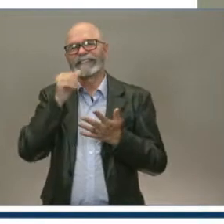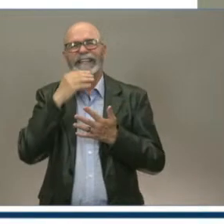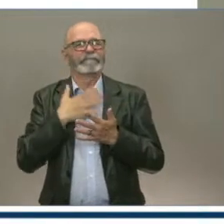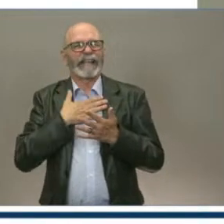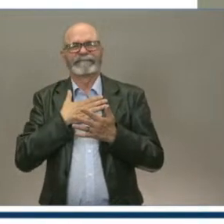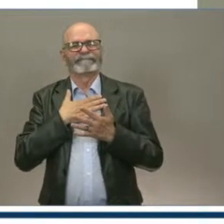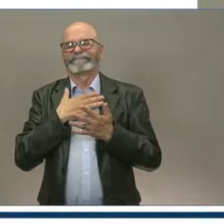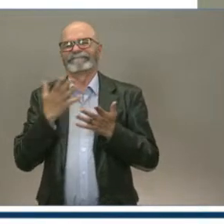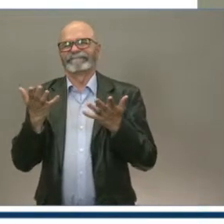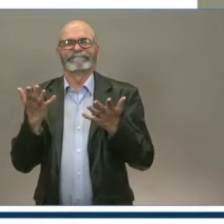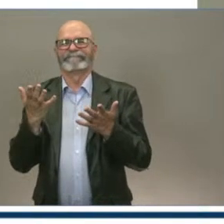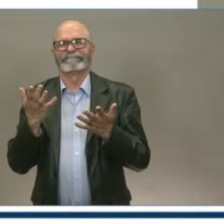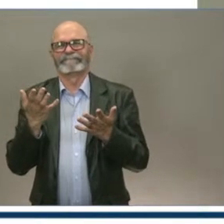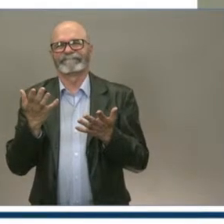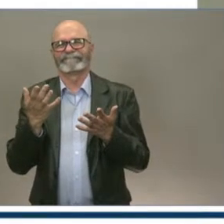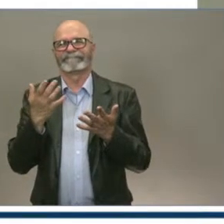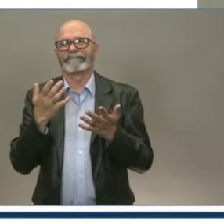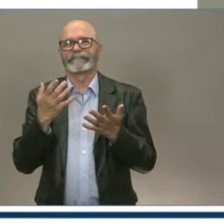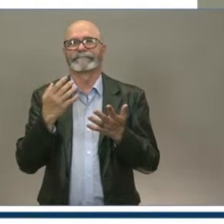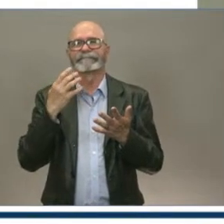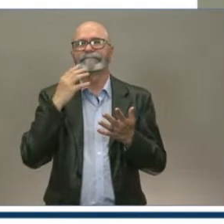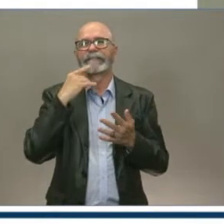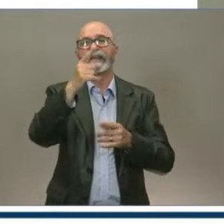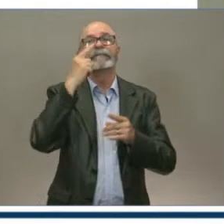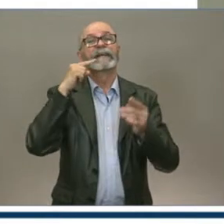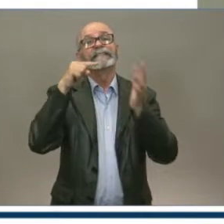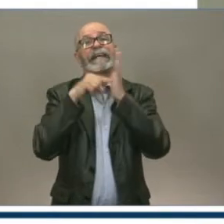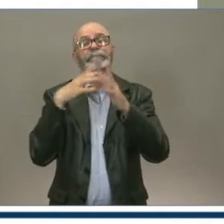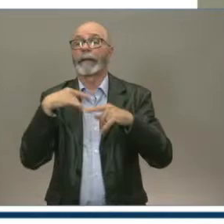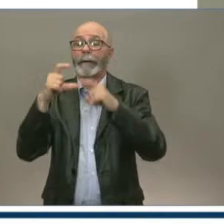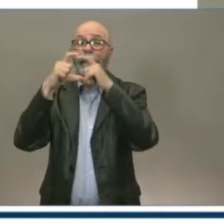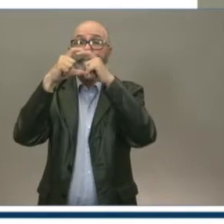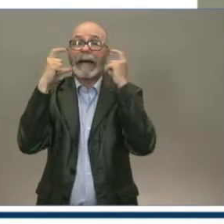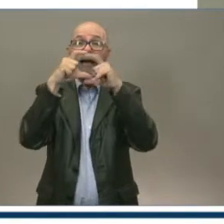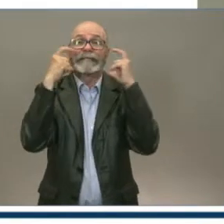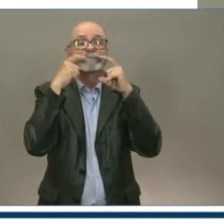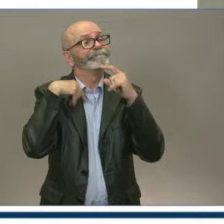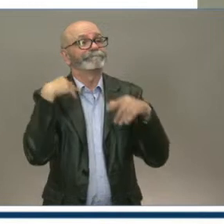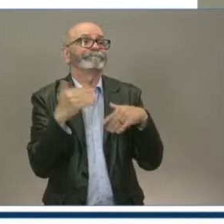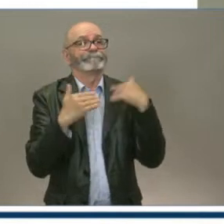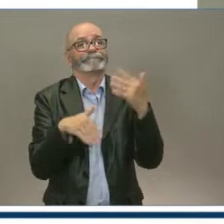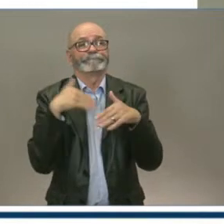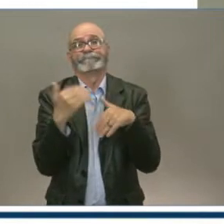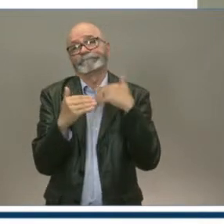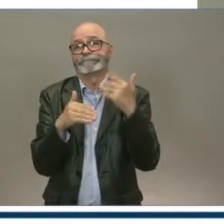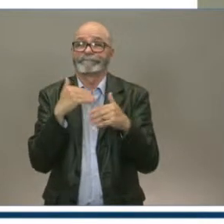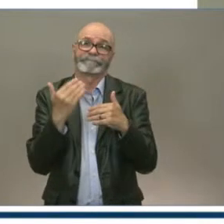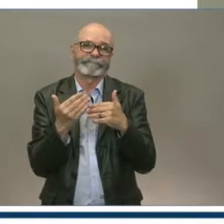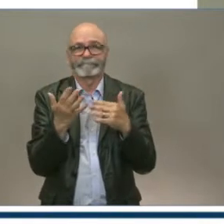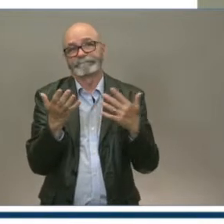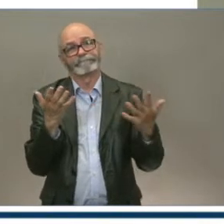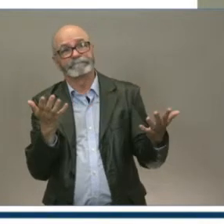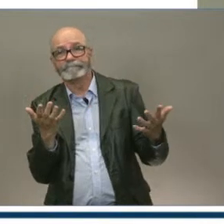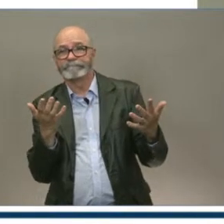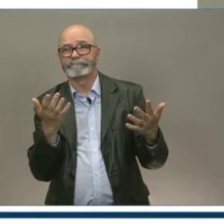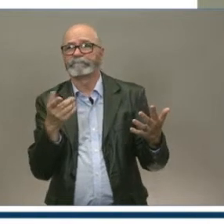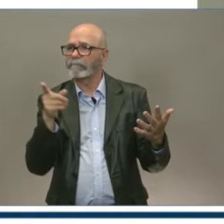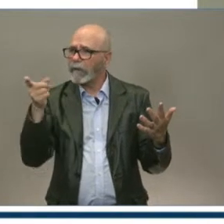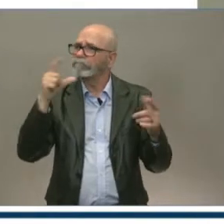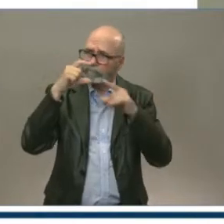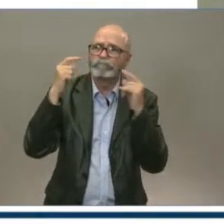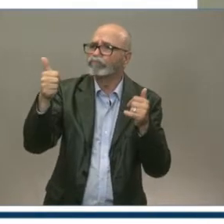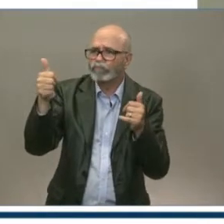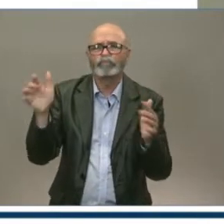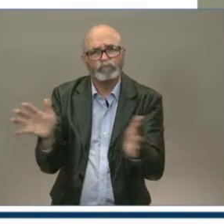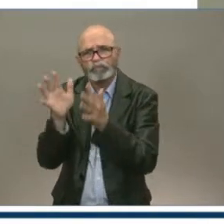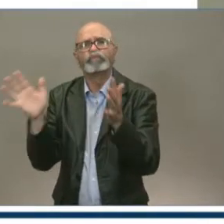our approach, whether it's masking, etc. We've taken a very different kinds of approaches where we believe the vast